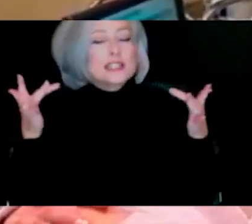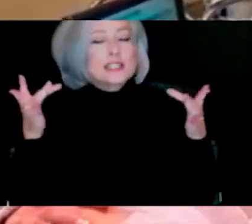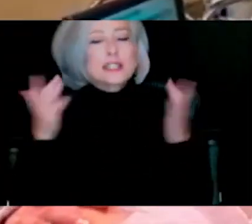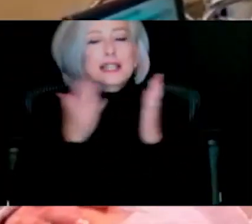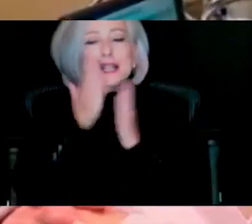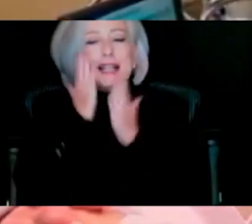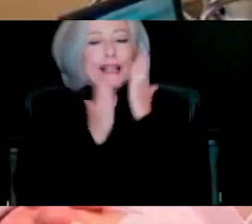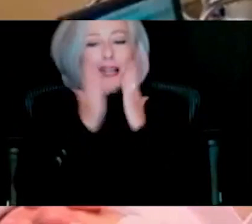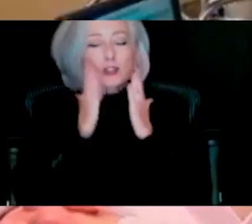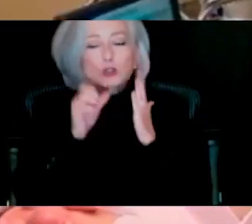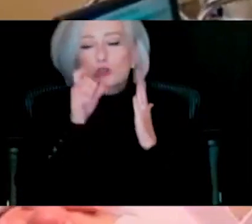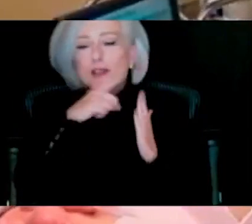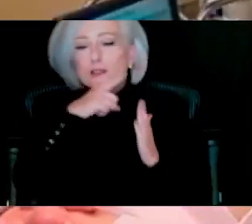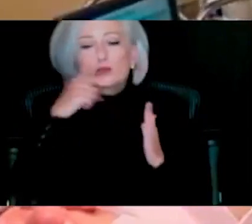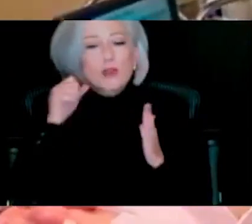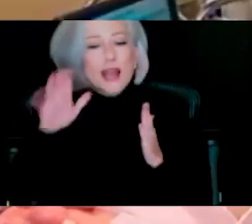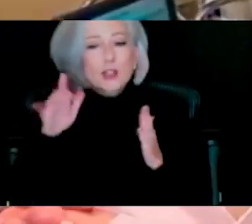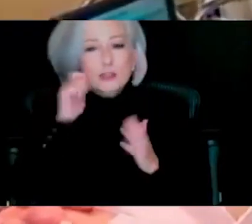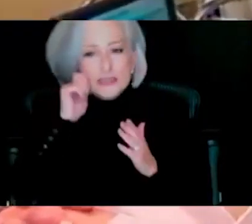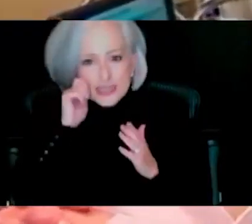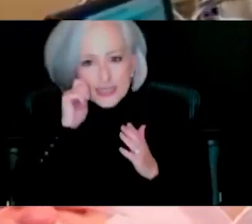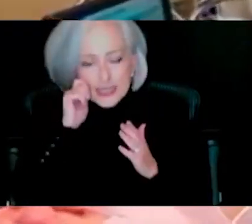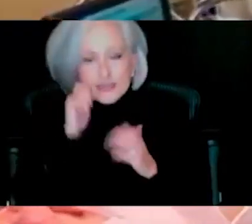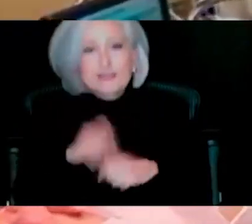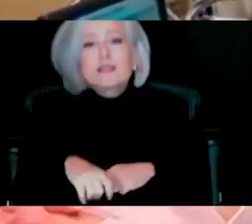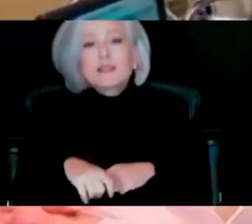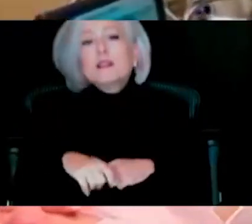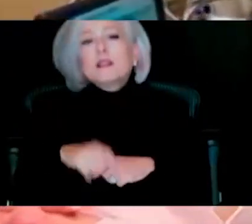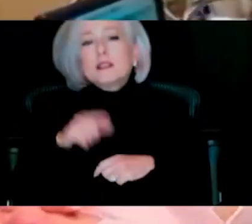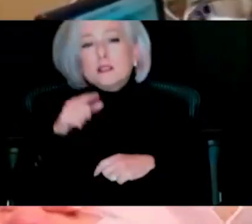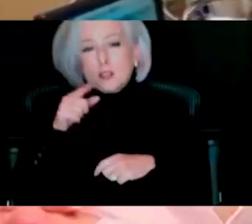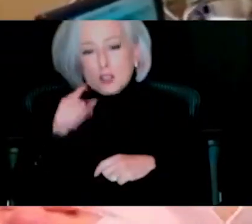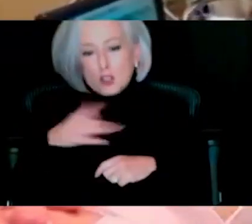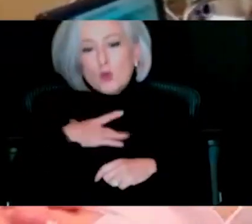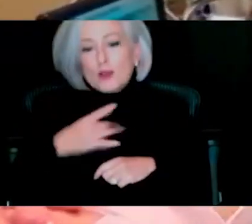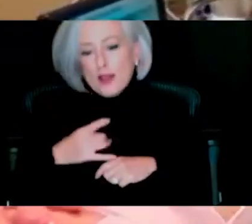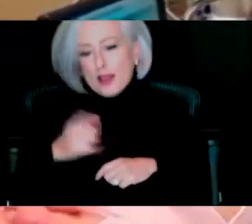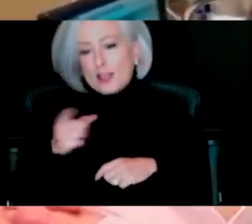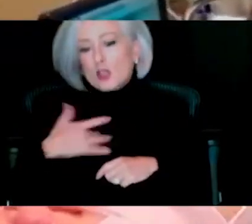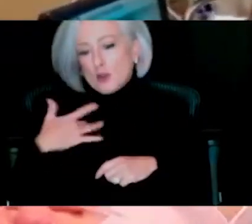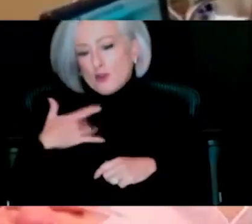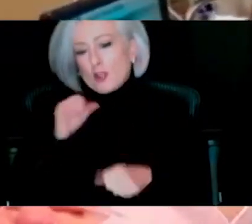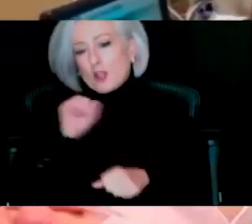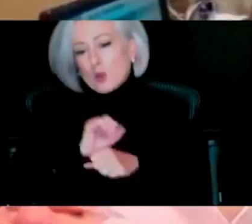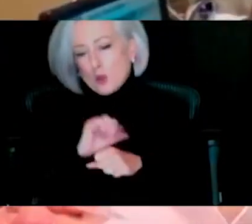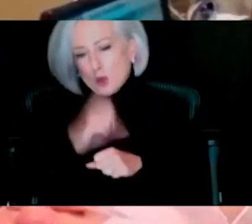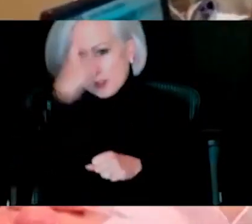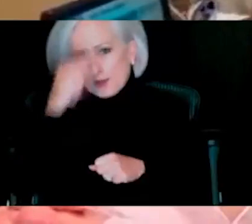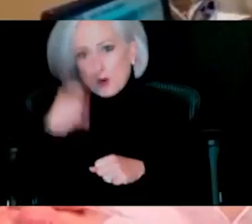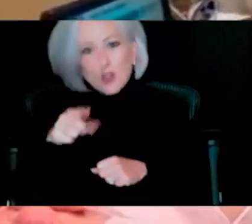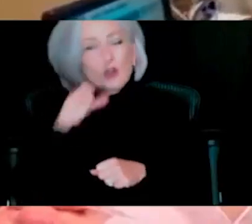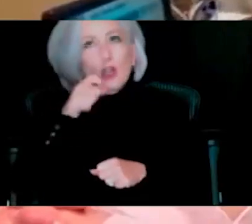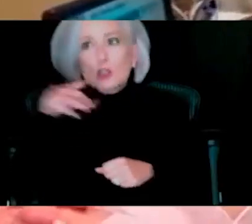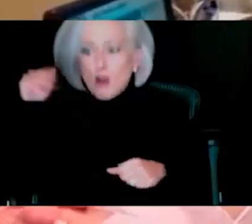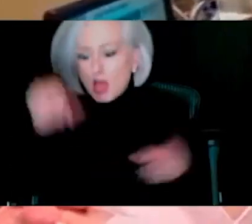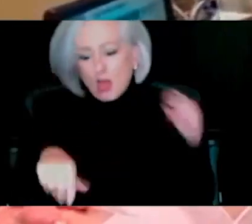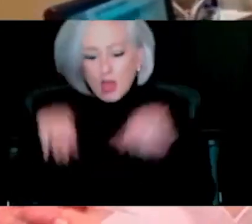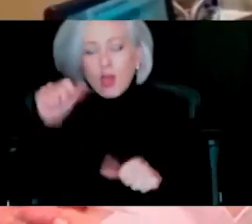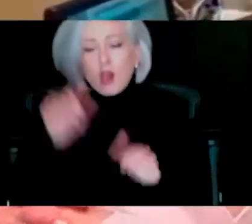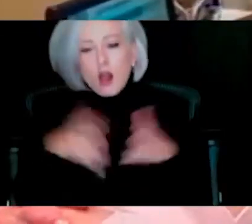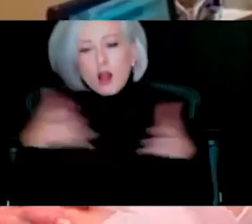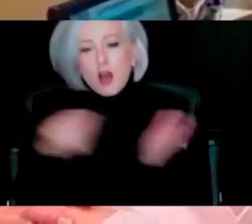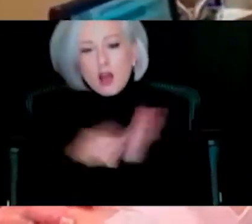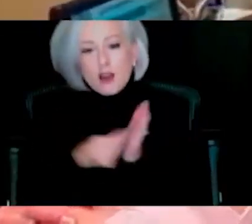find the moisturizer that you like, that you feel works for you. And don't spend tons of money on things that